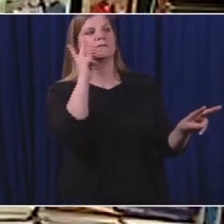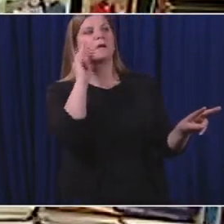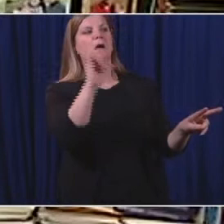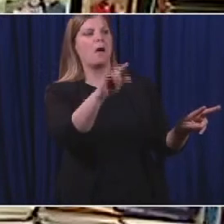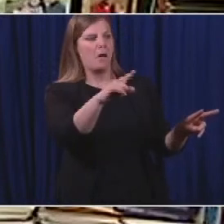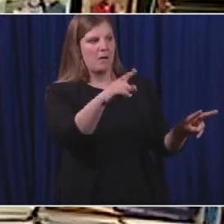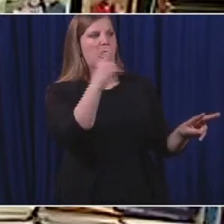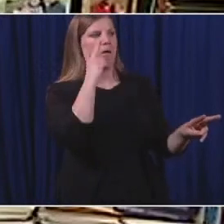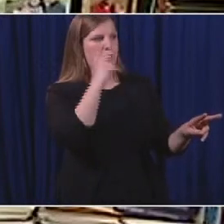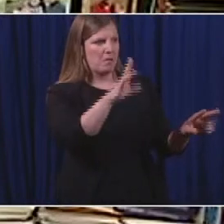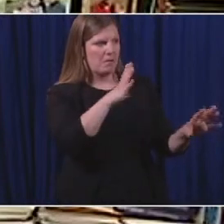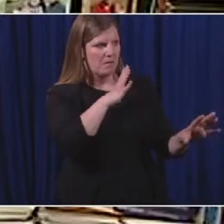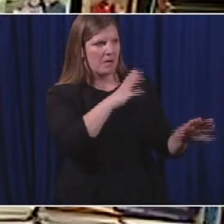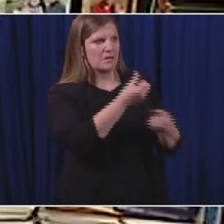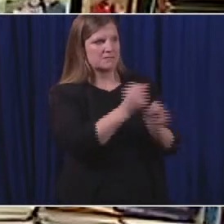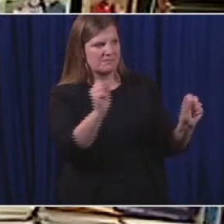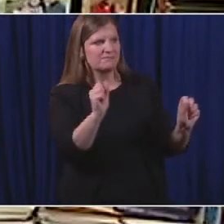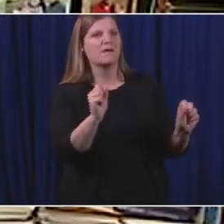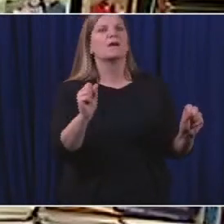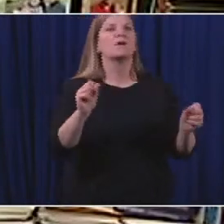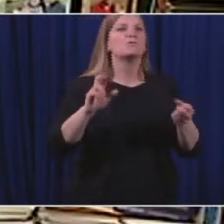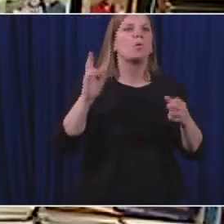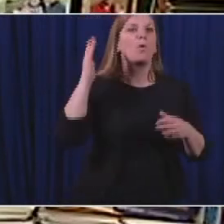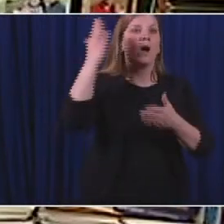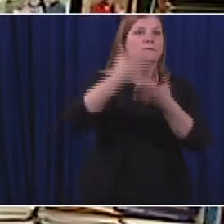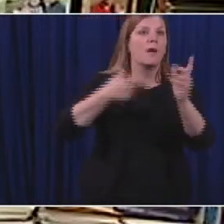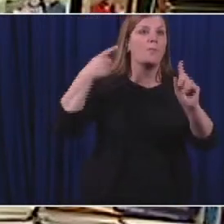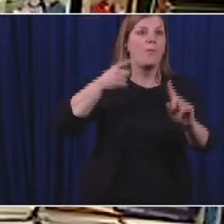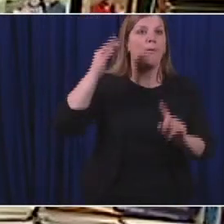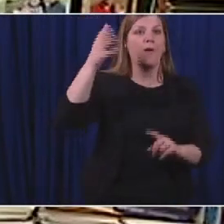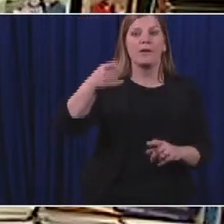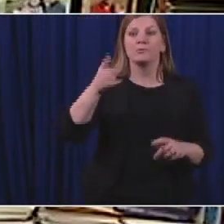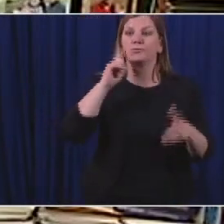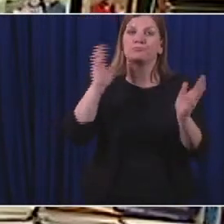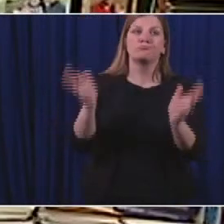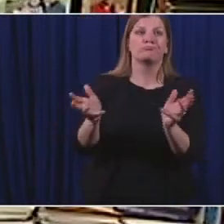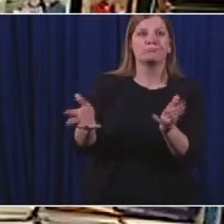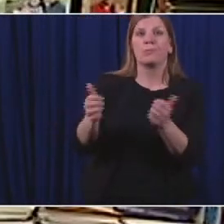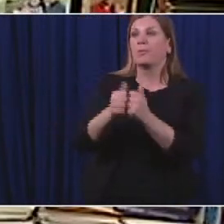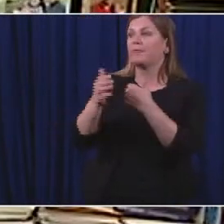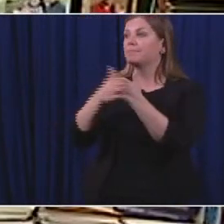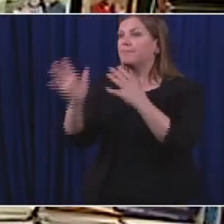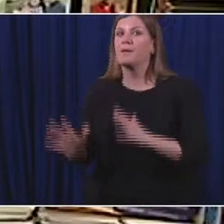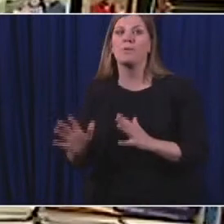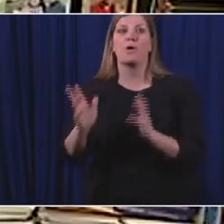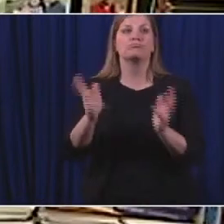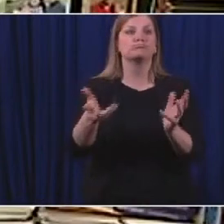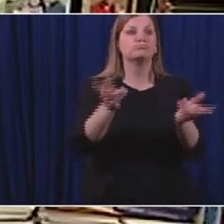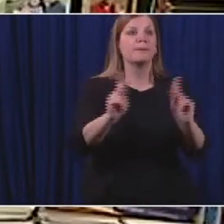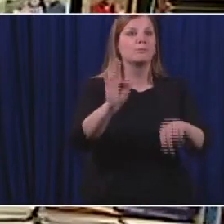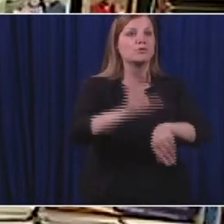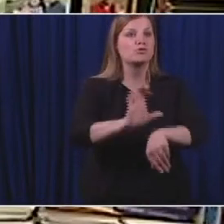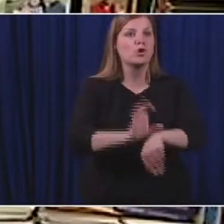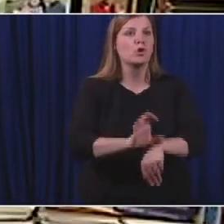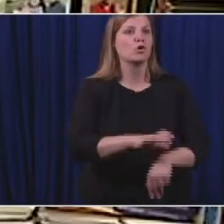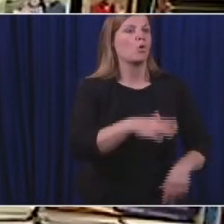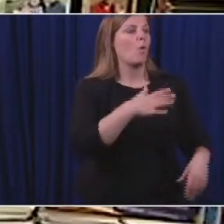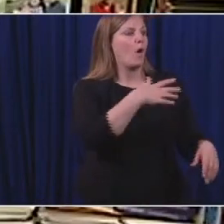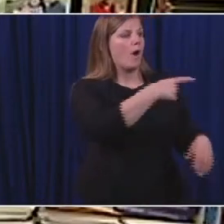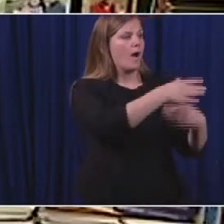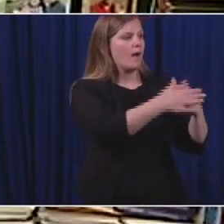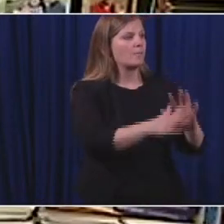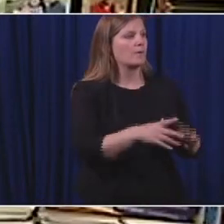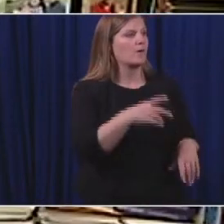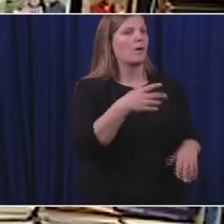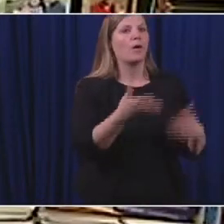going to be talking to someone at church, you're going to be talking to someone at who's the parent of a friend of your child, and they're going to say, "Oh, I'm